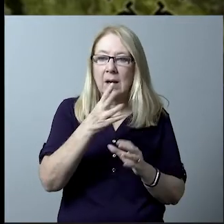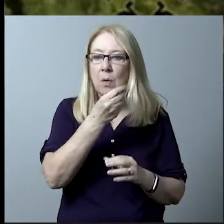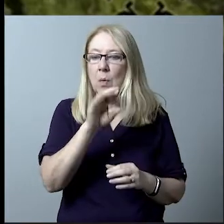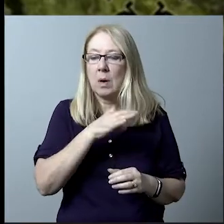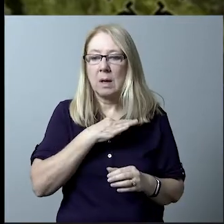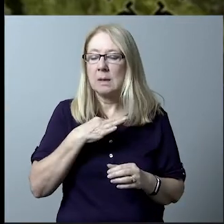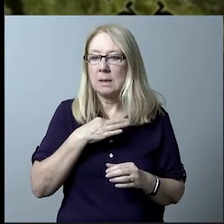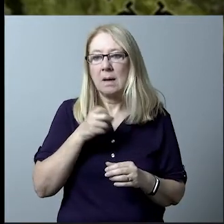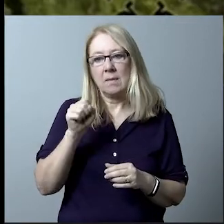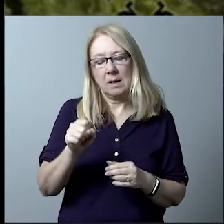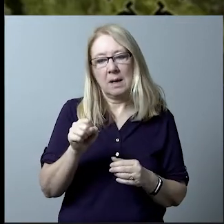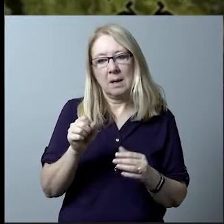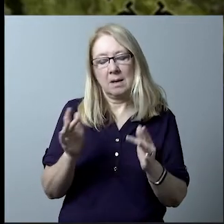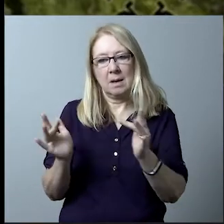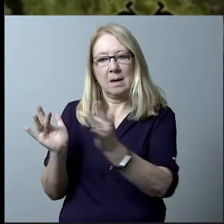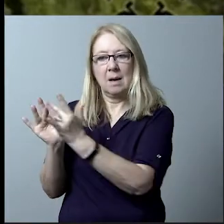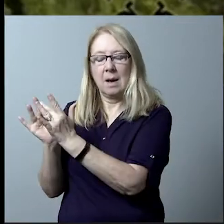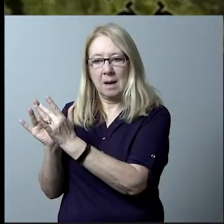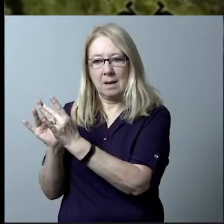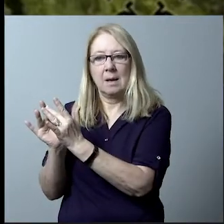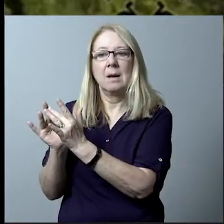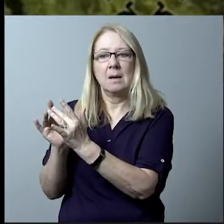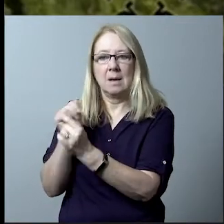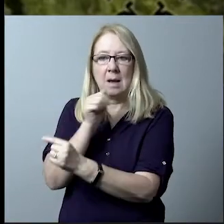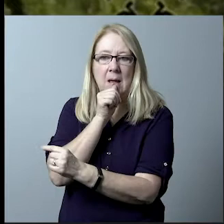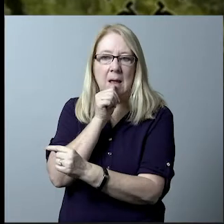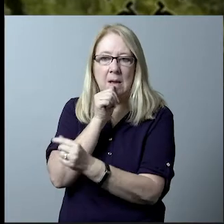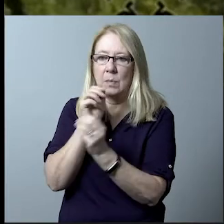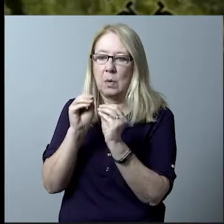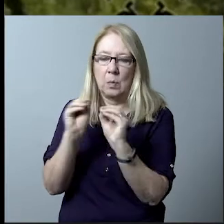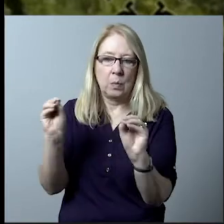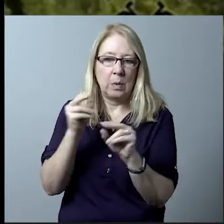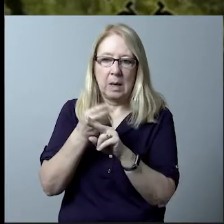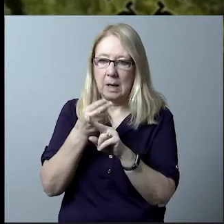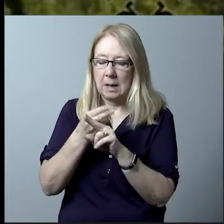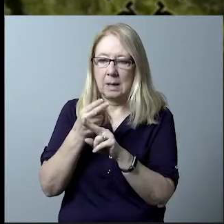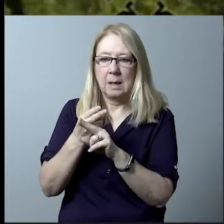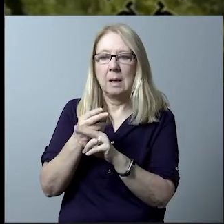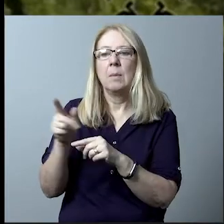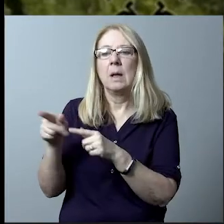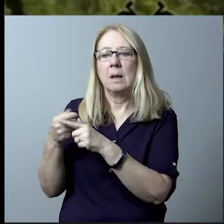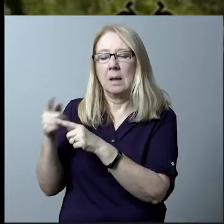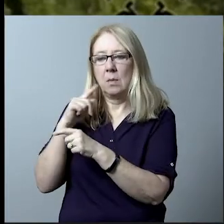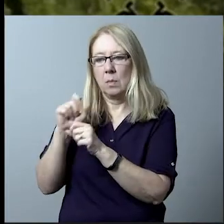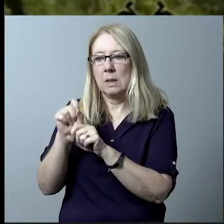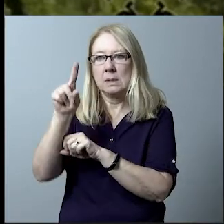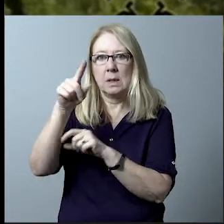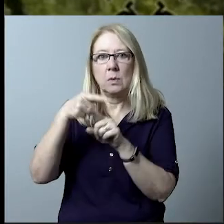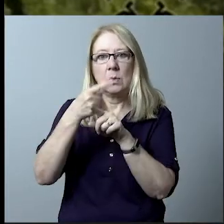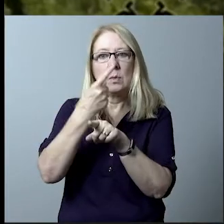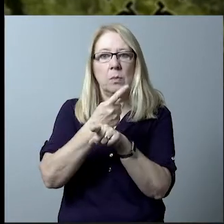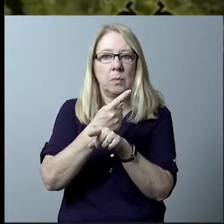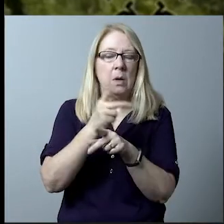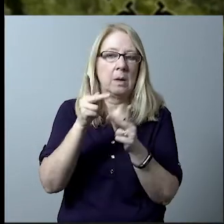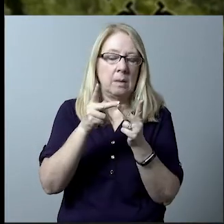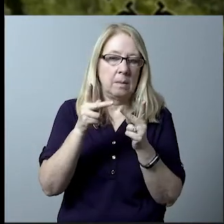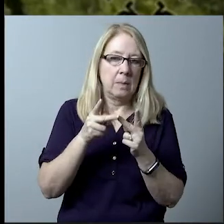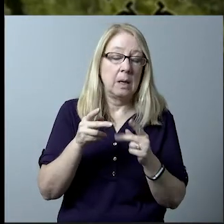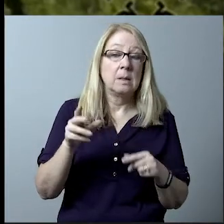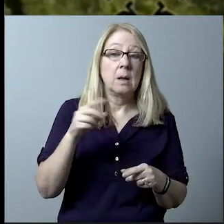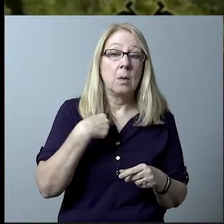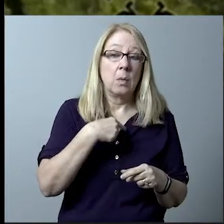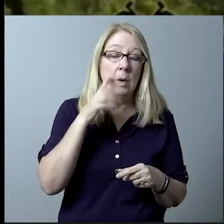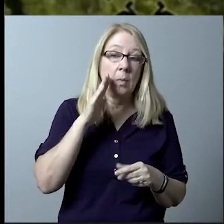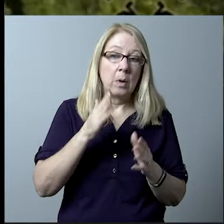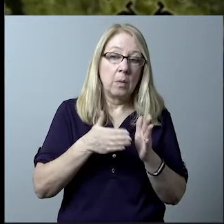faculty or staff about it, this is something that students could anonymously report, and then it would be sent out to the proper